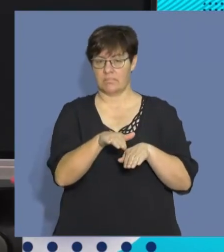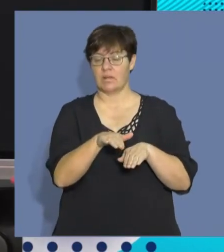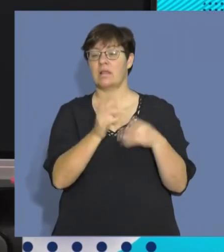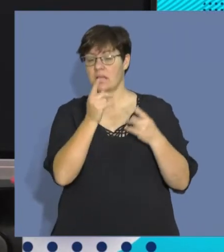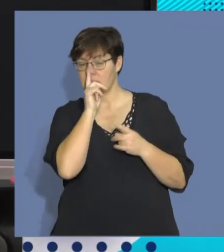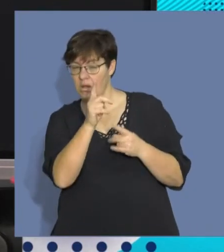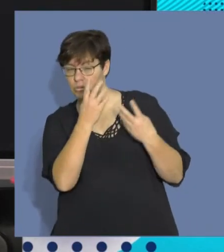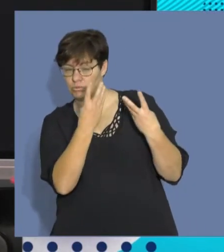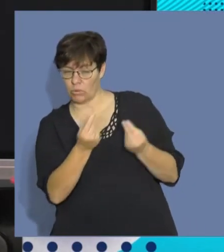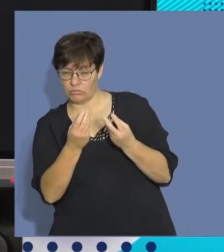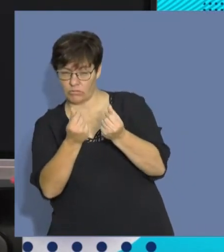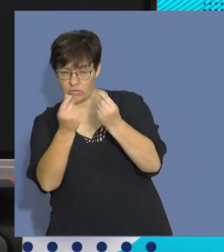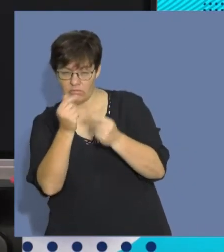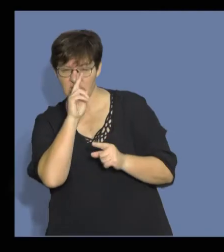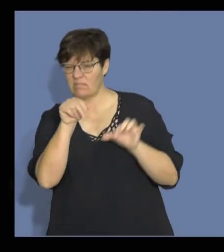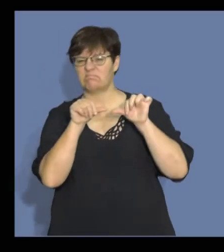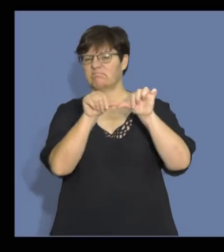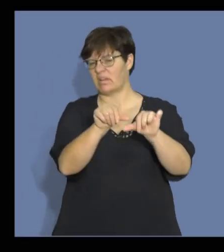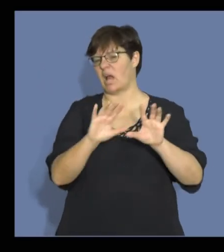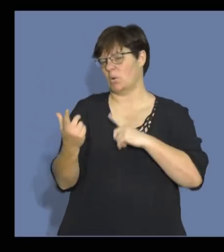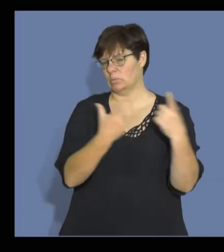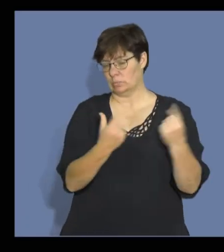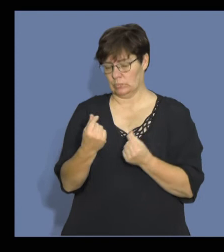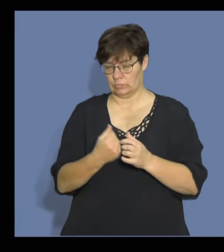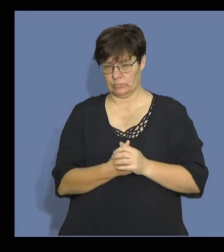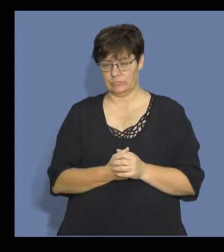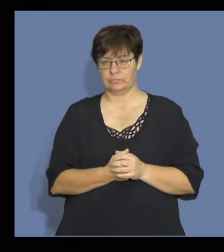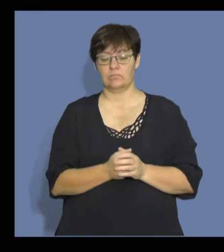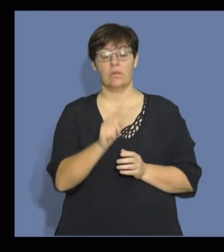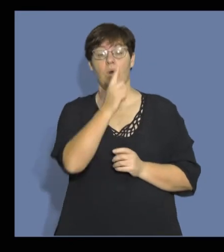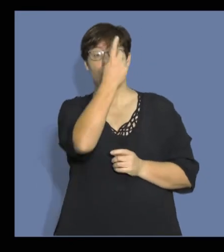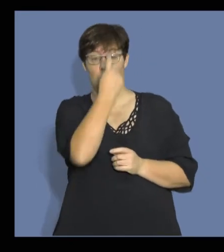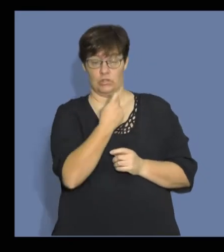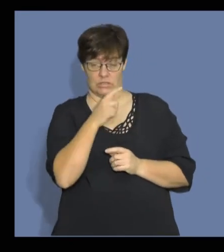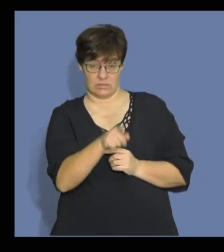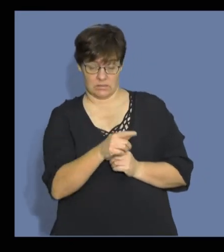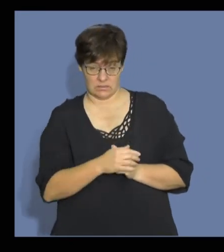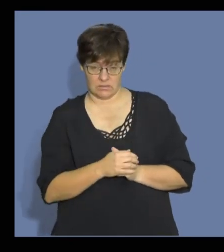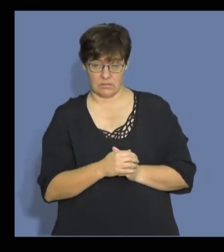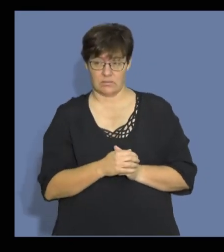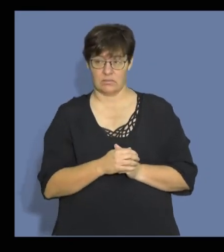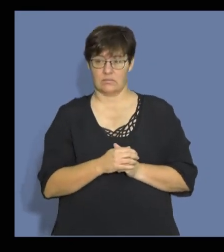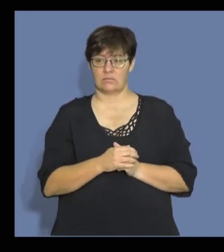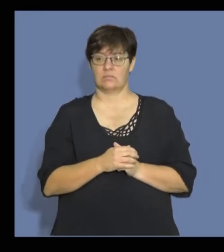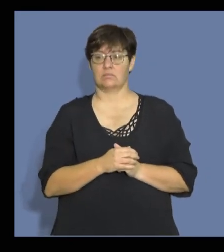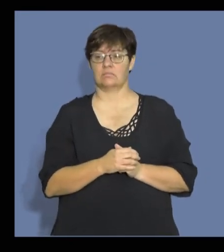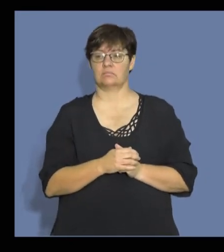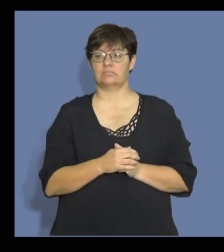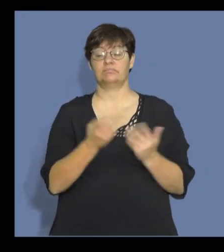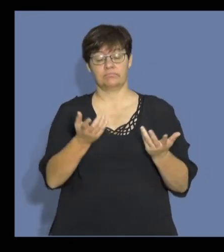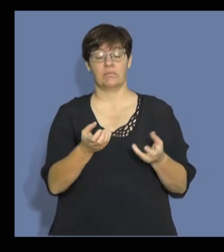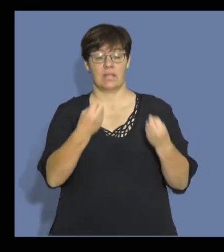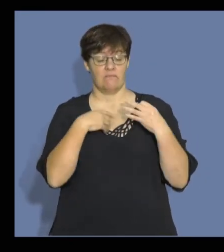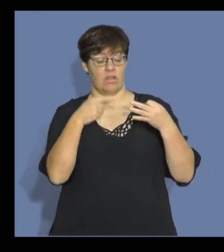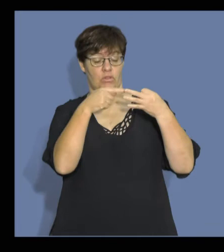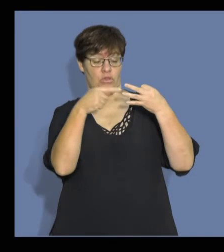goes as we go into the question. So the question we're going to be doing goes like this. It says they've given us